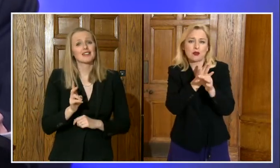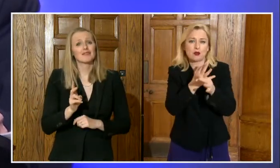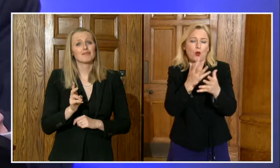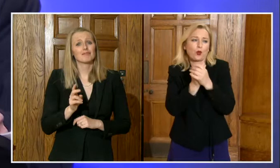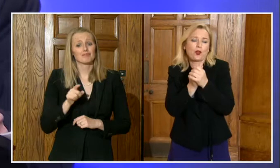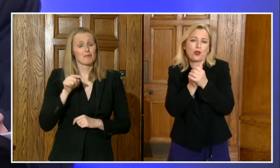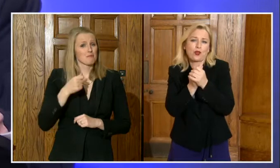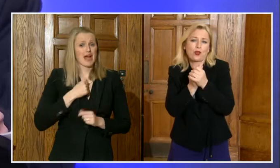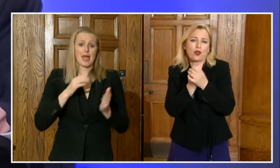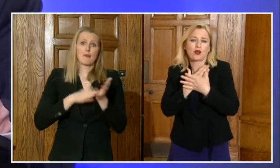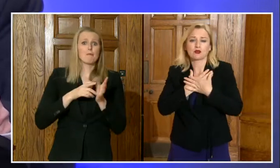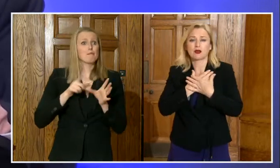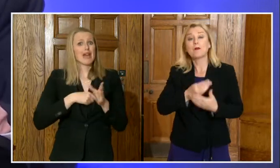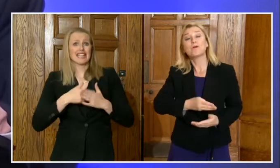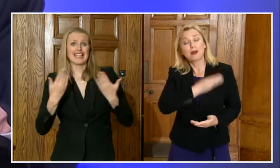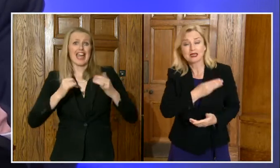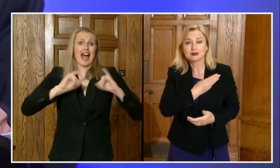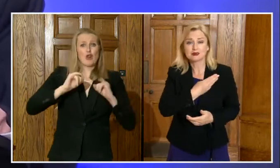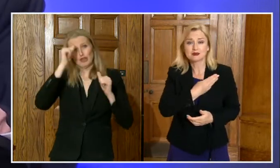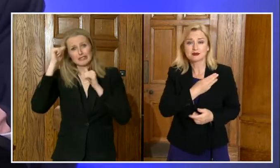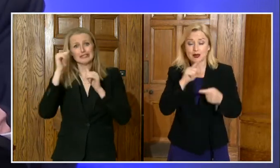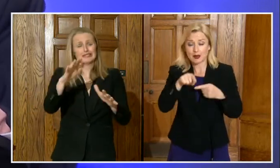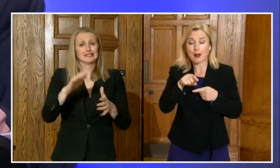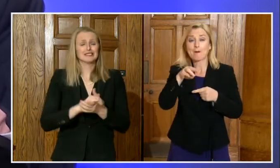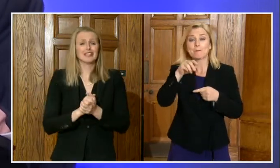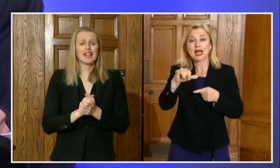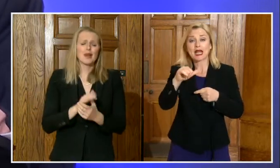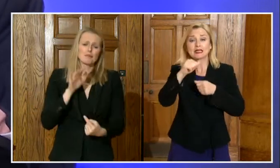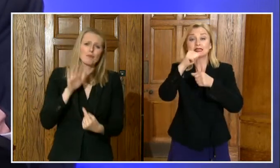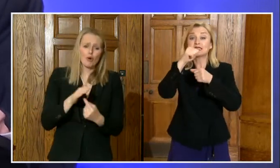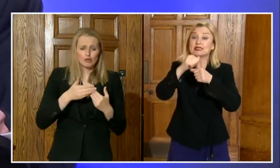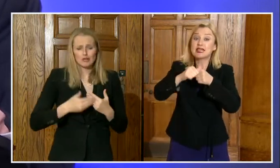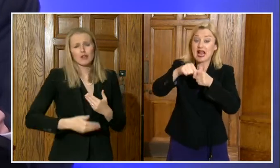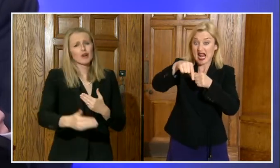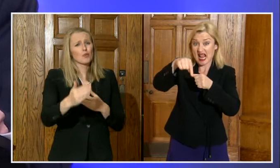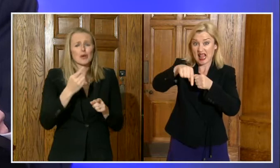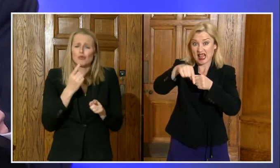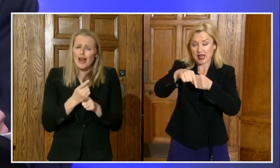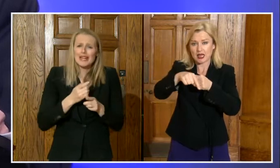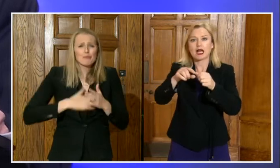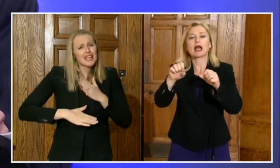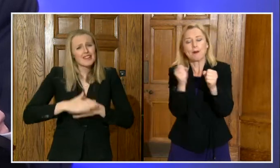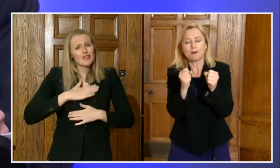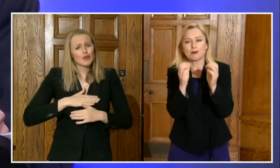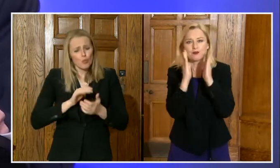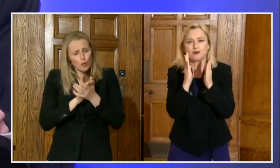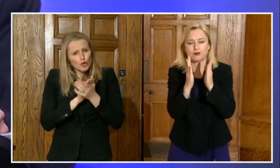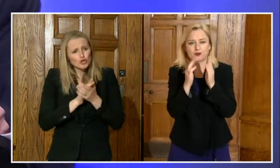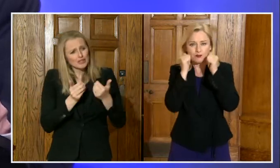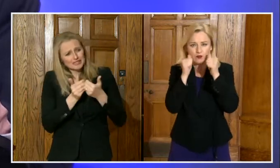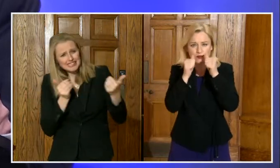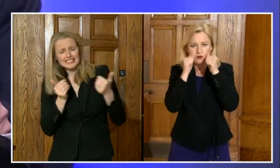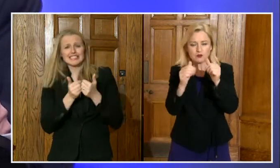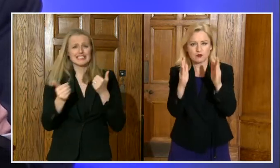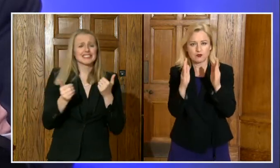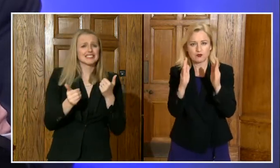alert. Lives will depend on us continuing to do the right thing, washing our hands, keeping our distance. No matter